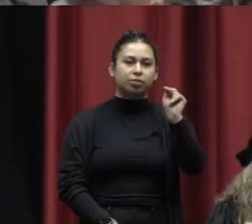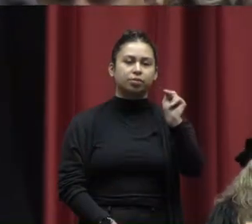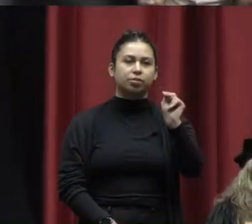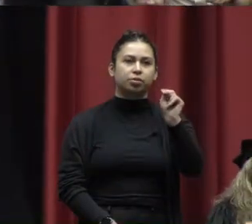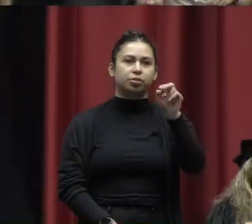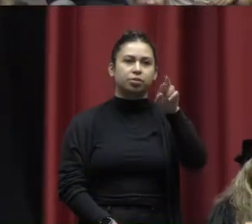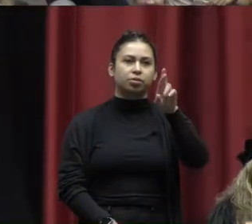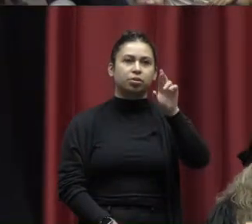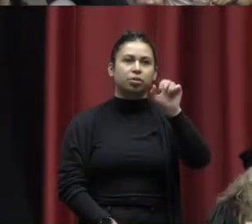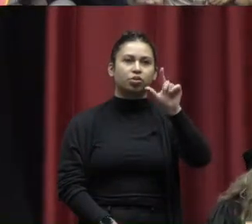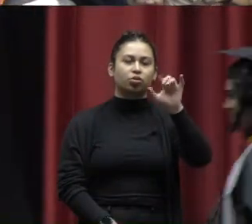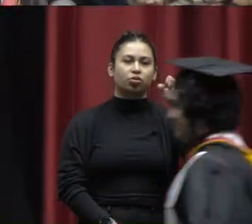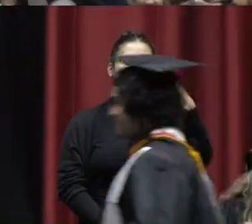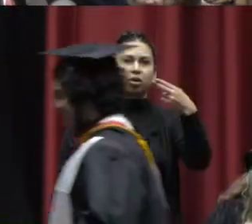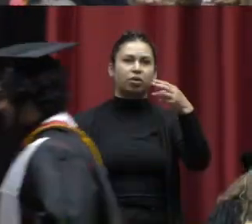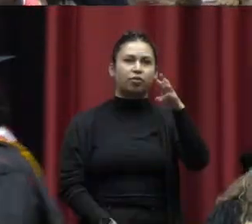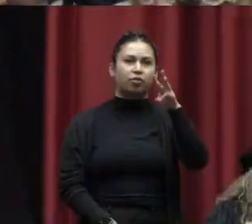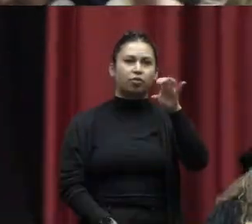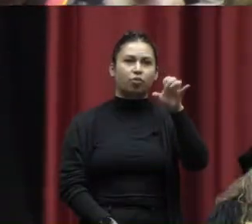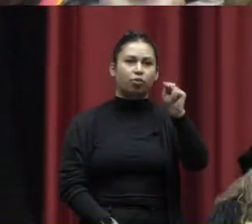Bao Nguyen,